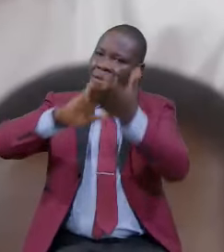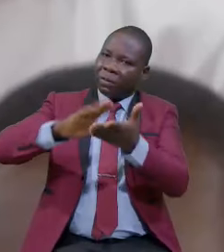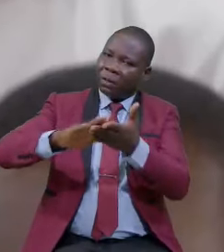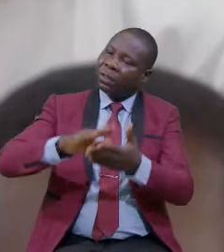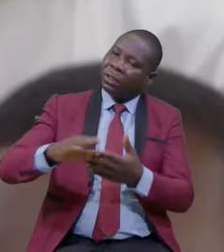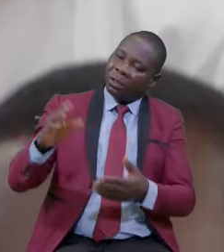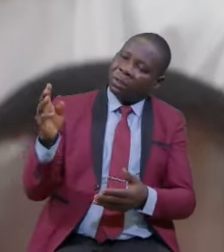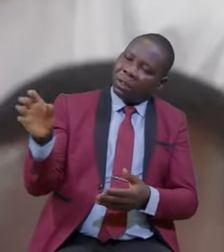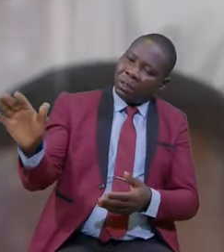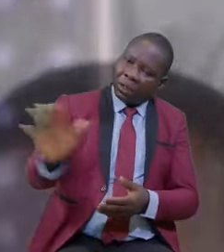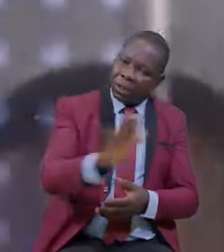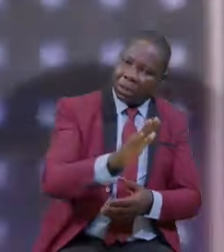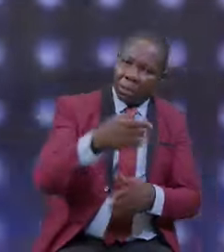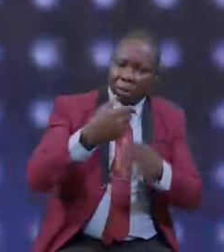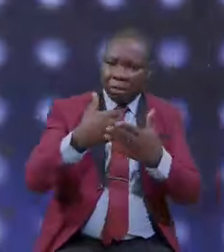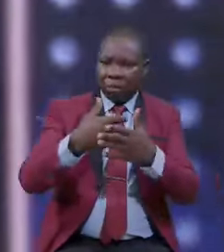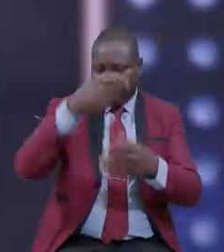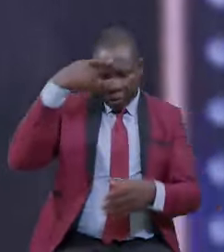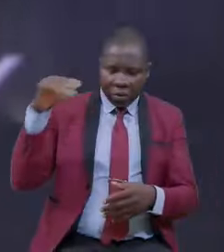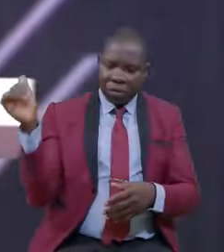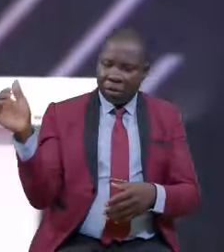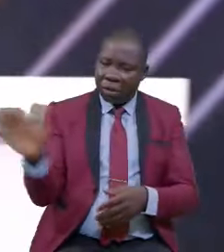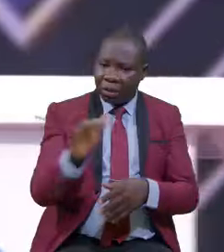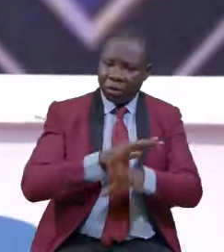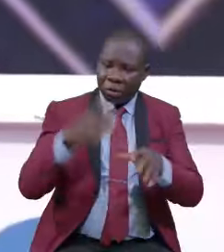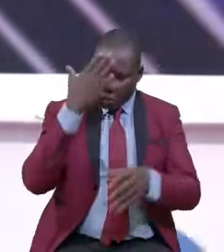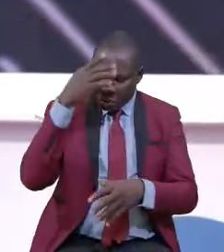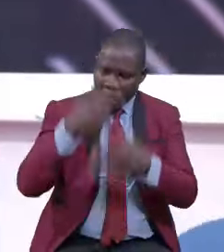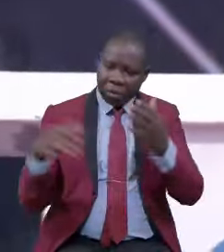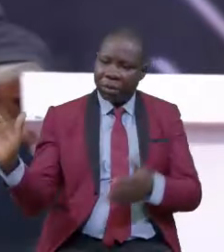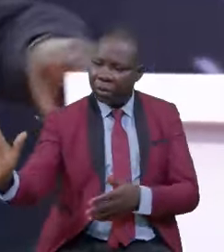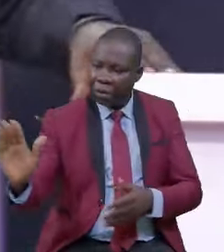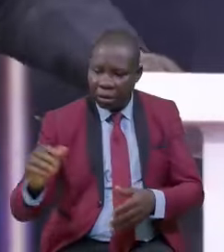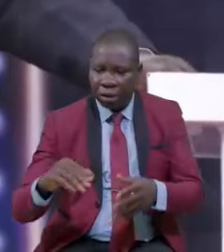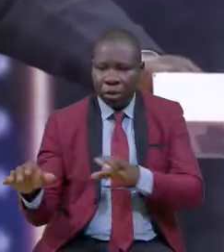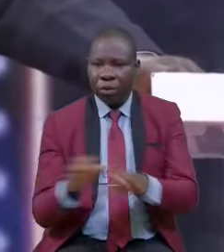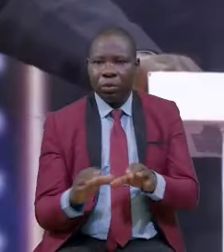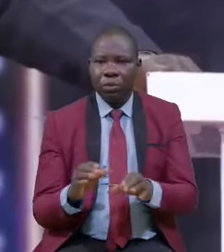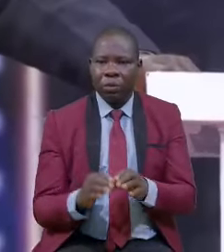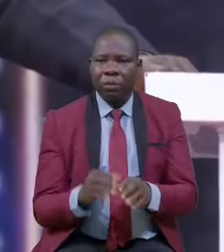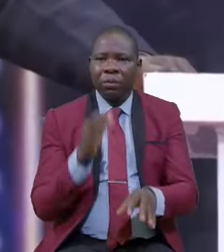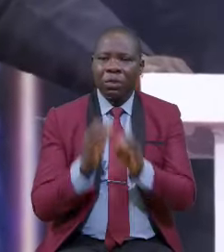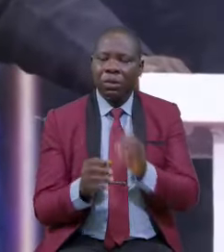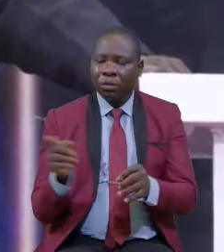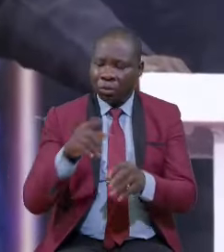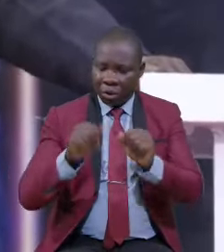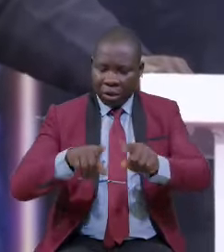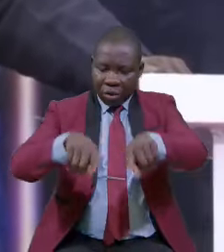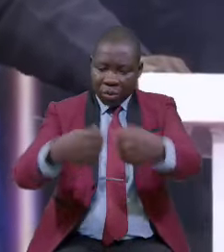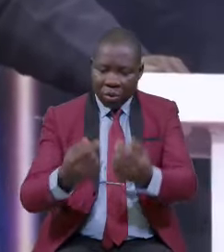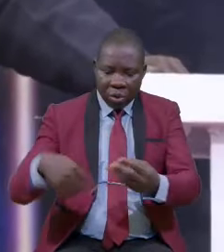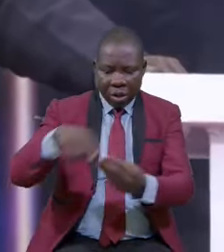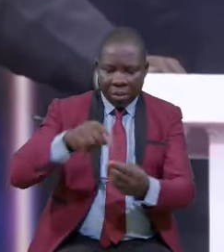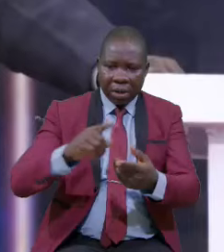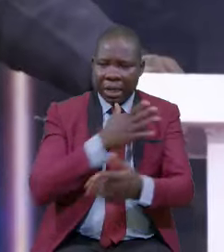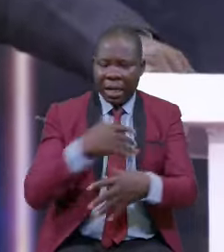hide the word in your heart. And if you can get going about and get this blessed, inspired book, it will